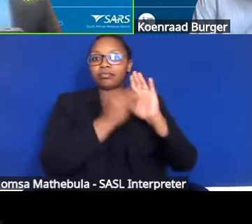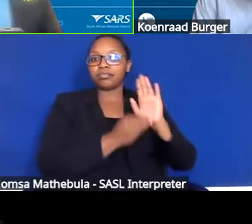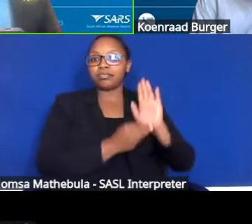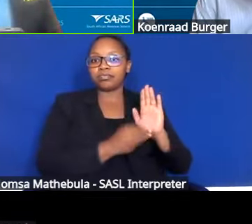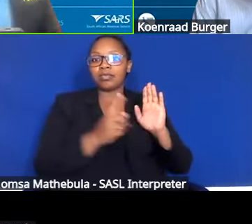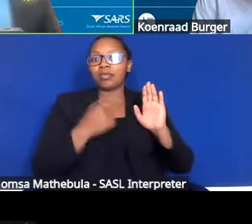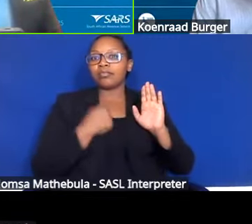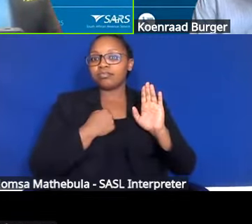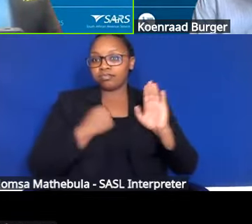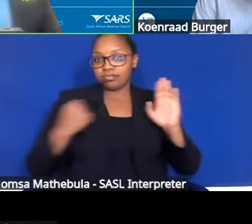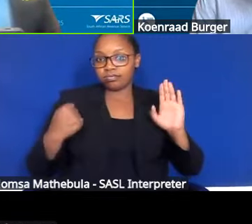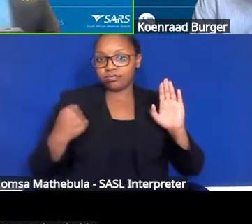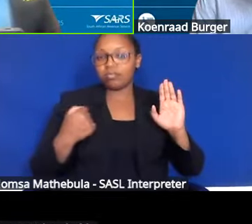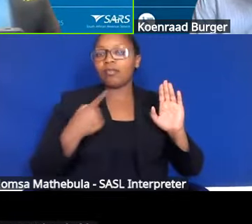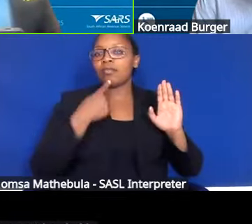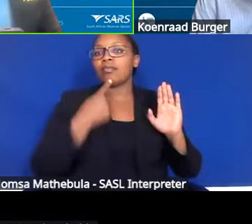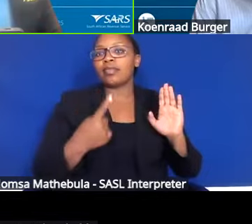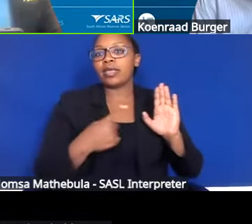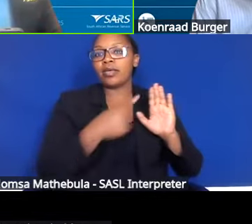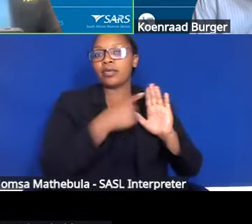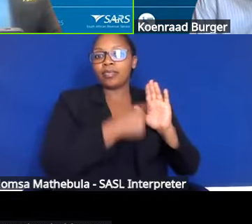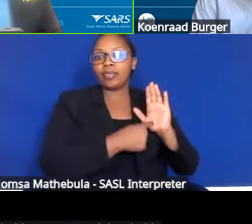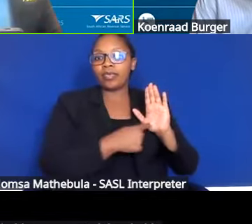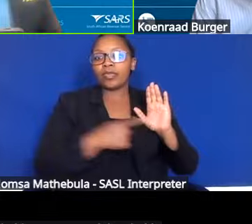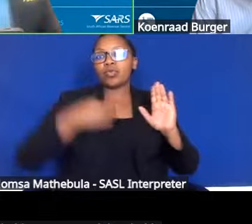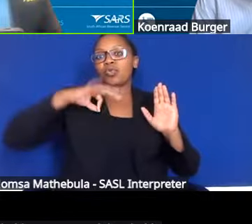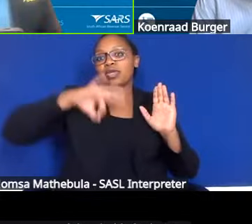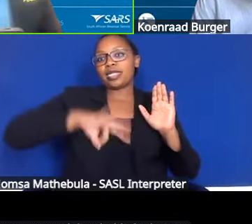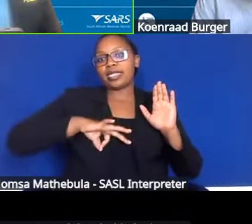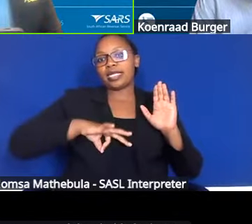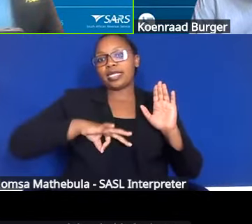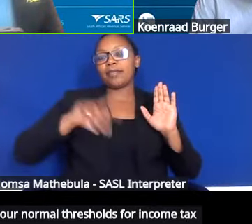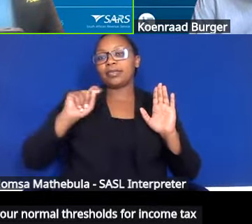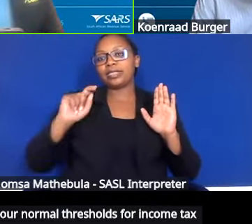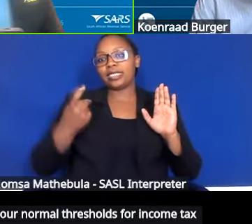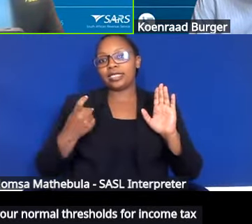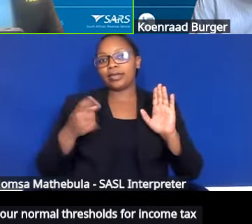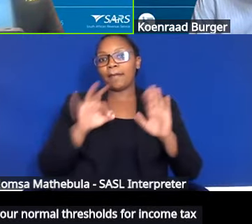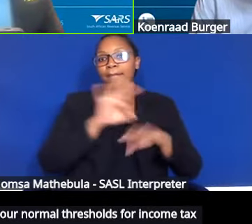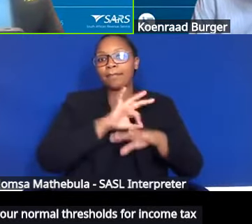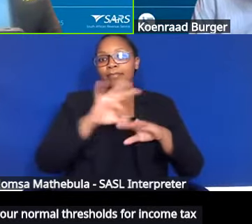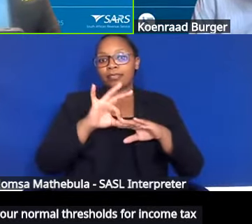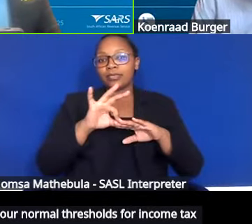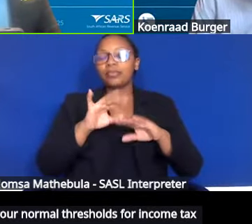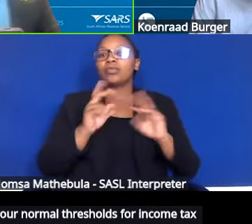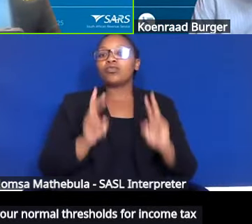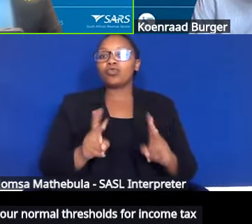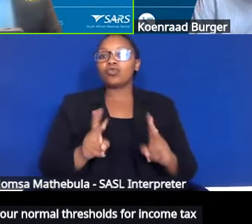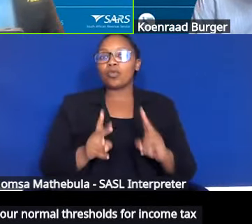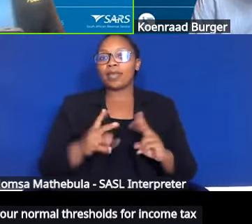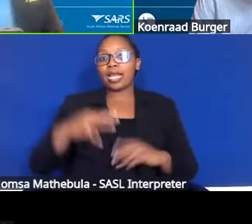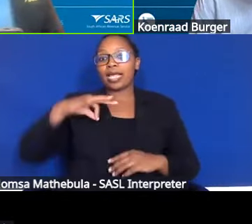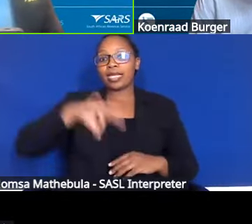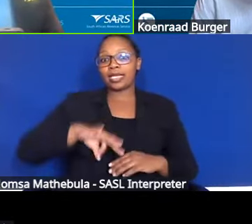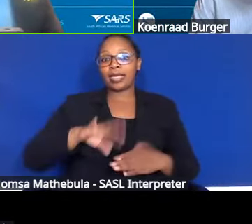your tax thresholds, your normal thresholds for income tax purposes will be applied, which is